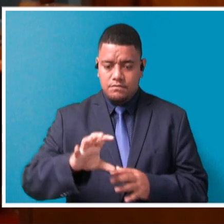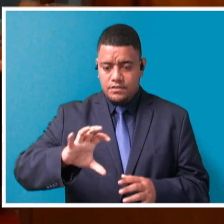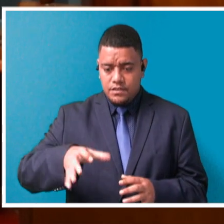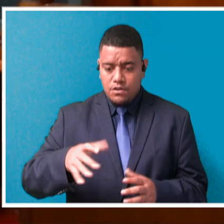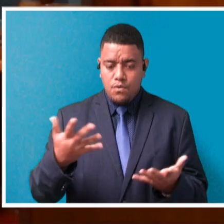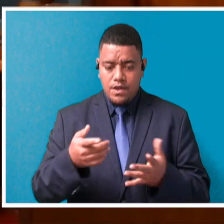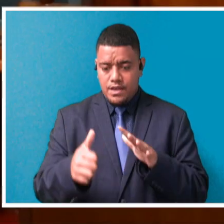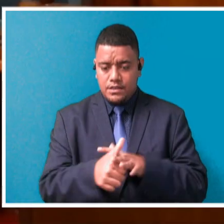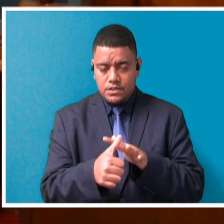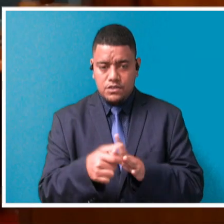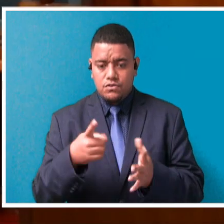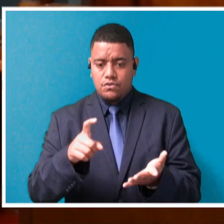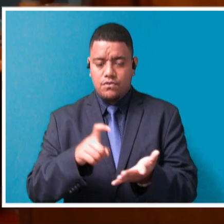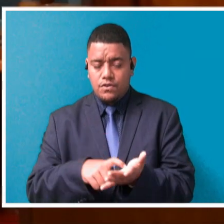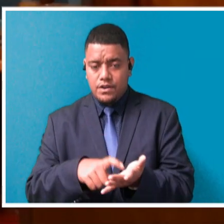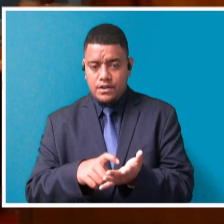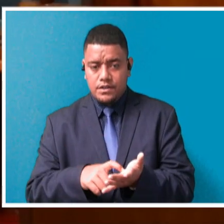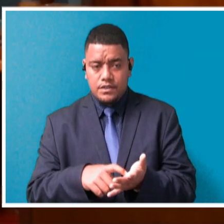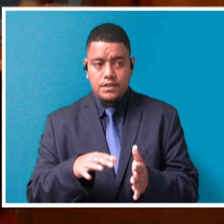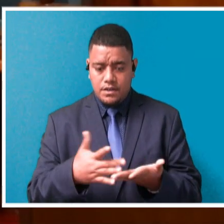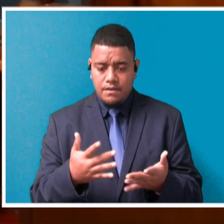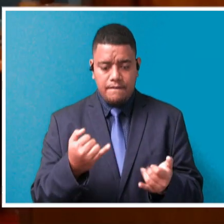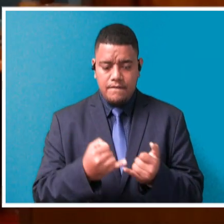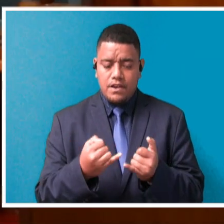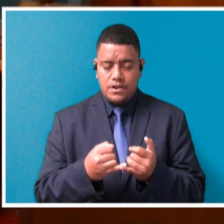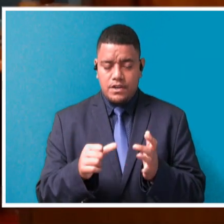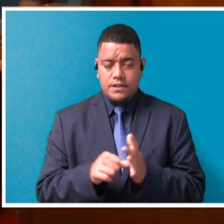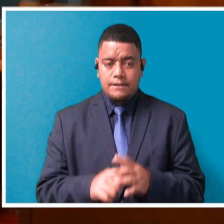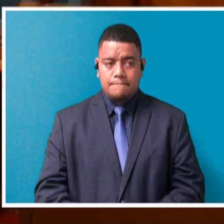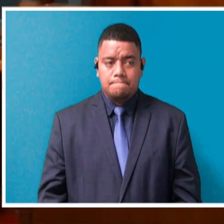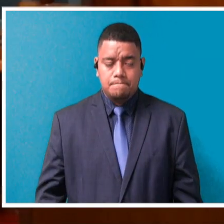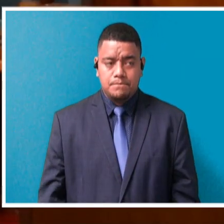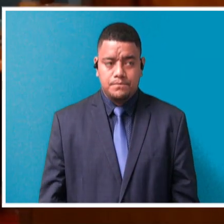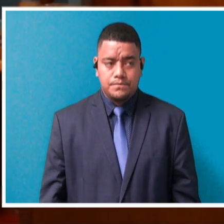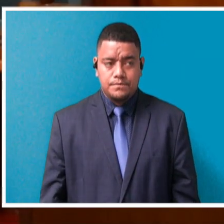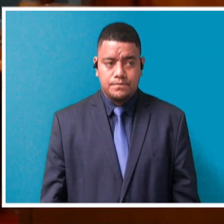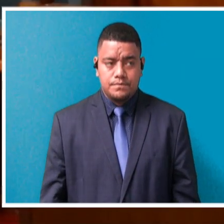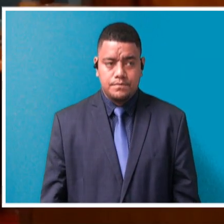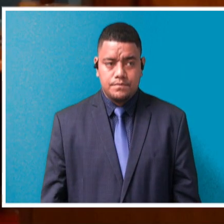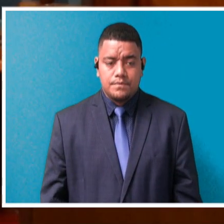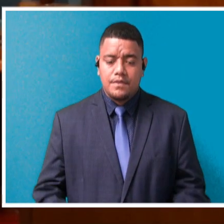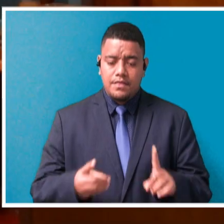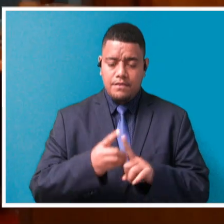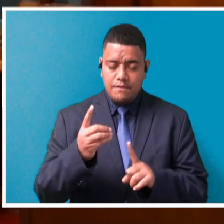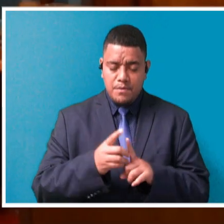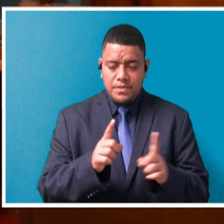where access to credit remains constrained. Through its